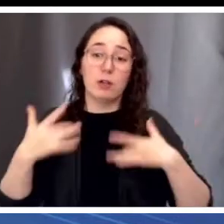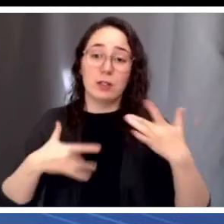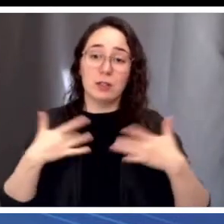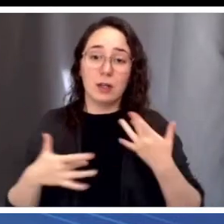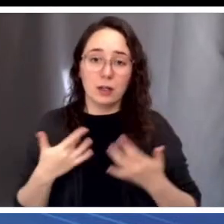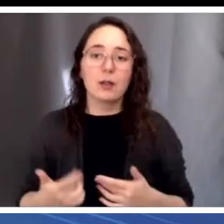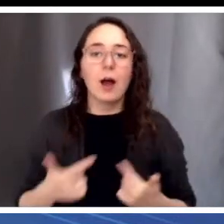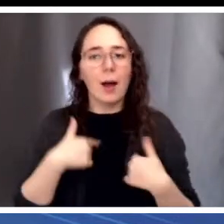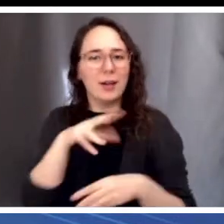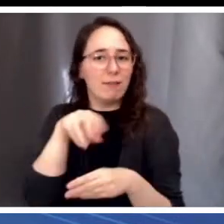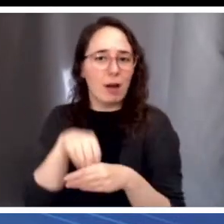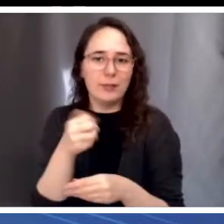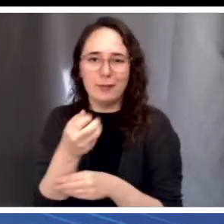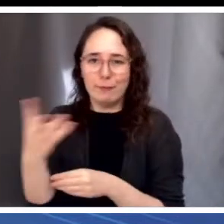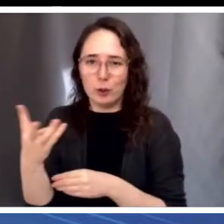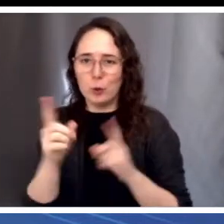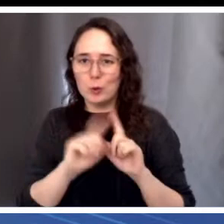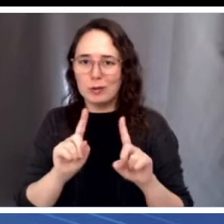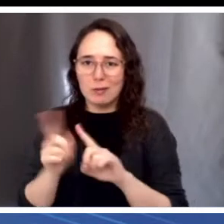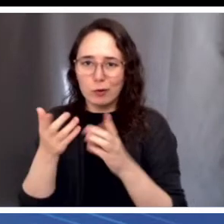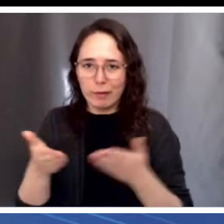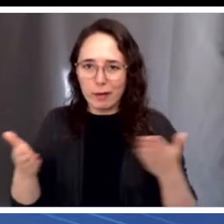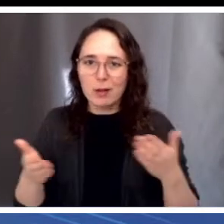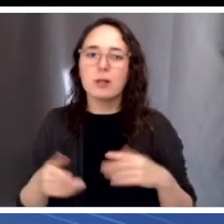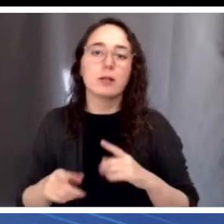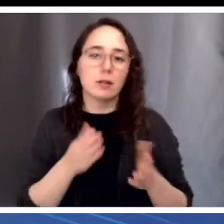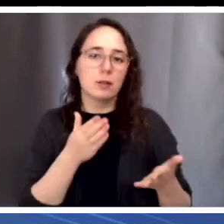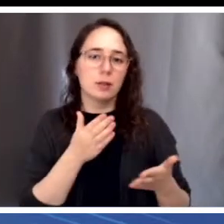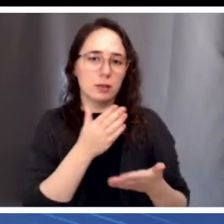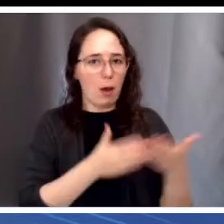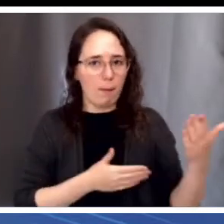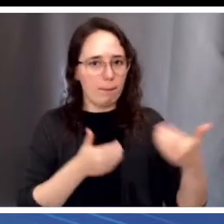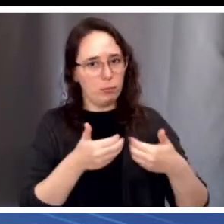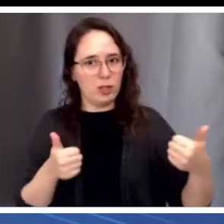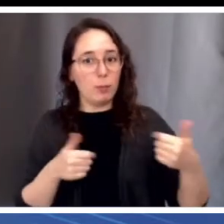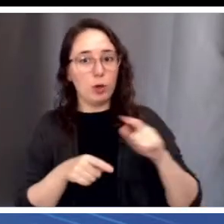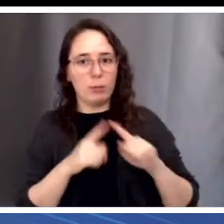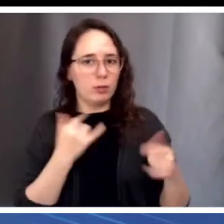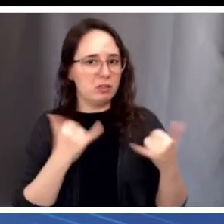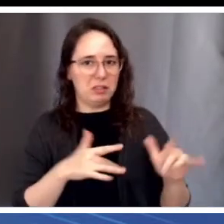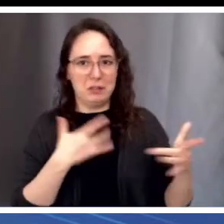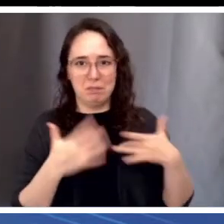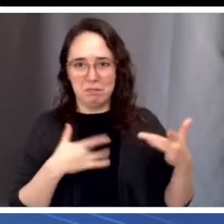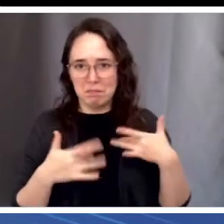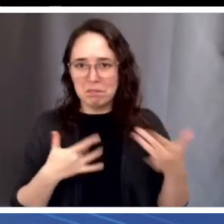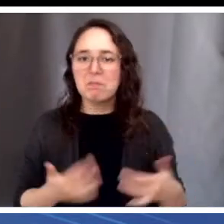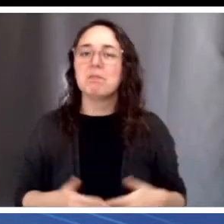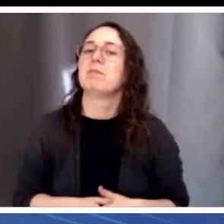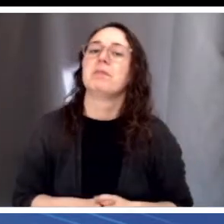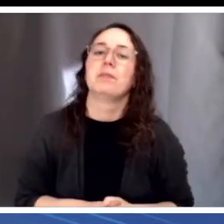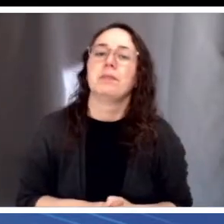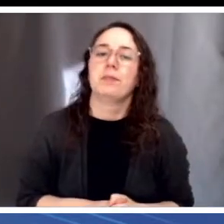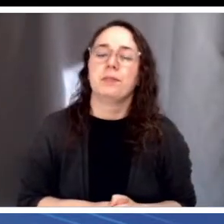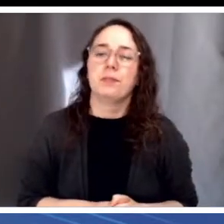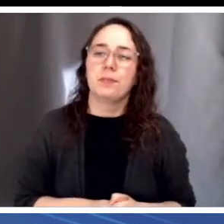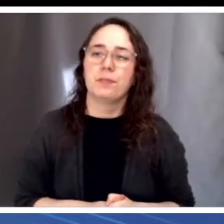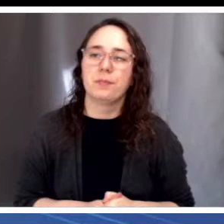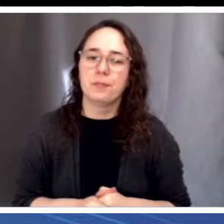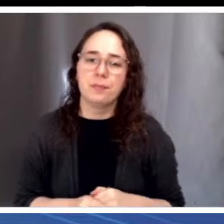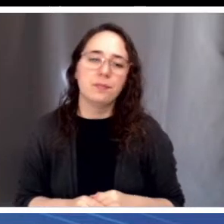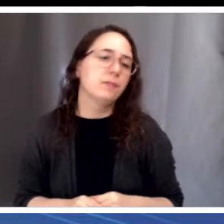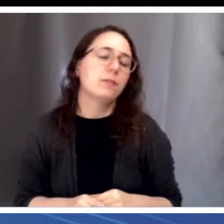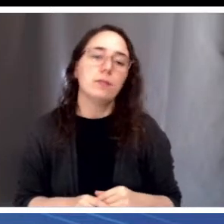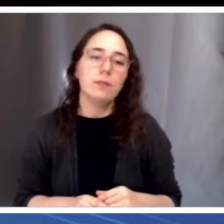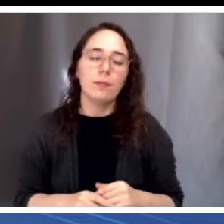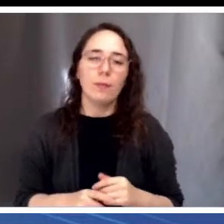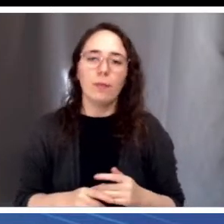part of some of them. And I've been part of some of the things in the past. And I just am, I'm, I'm really truly in